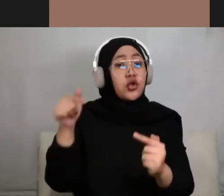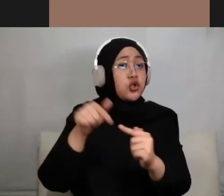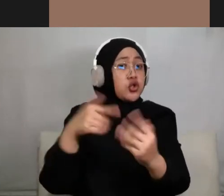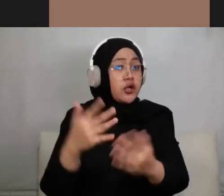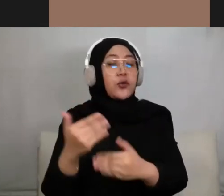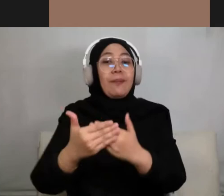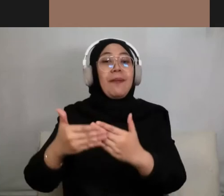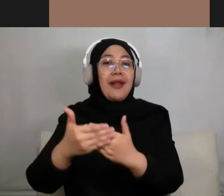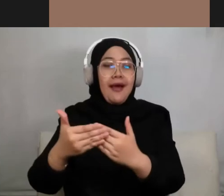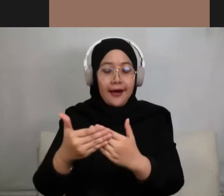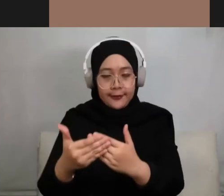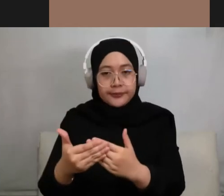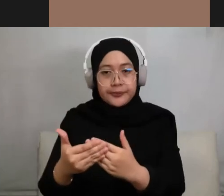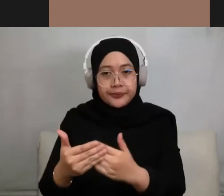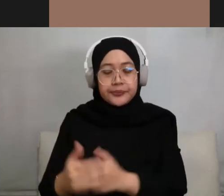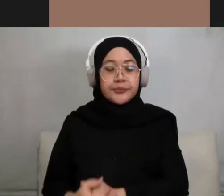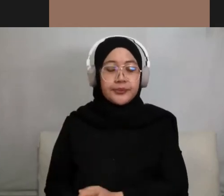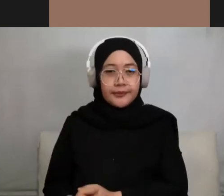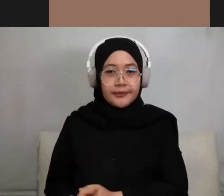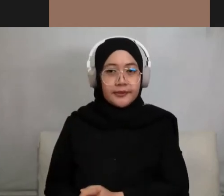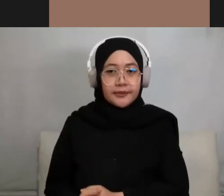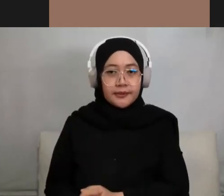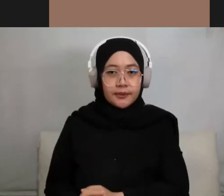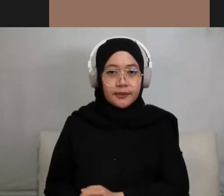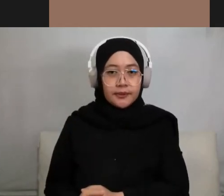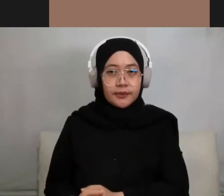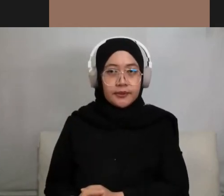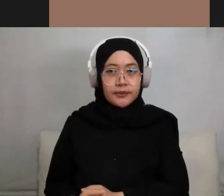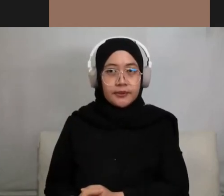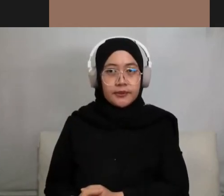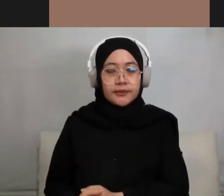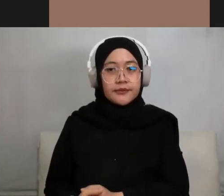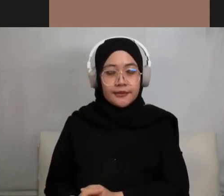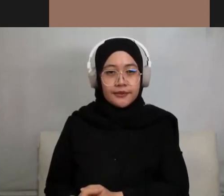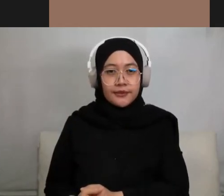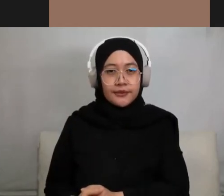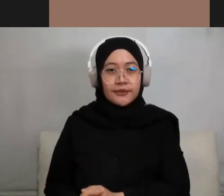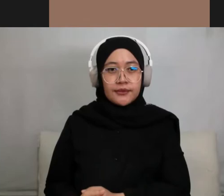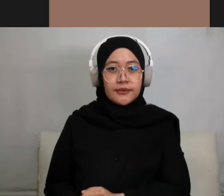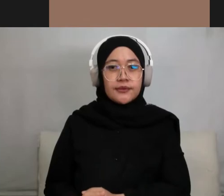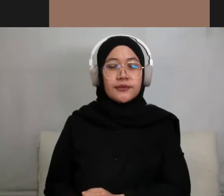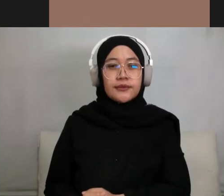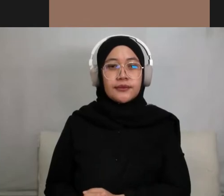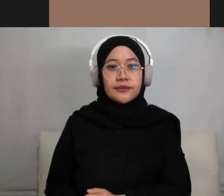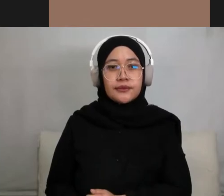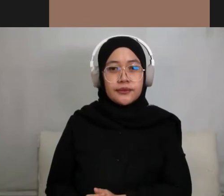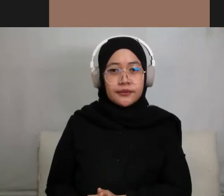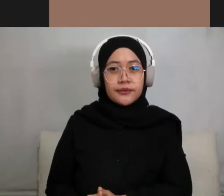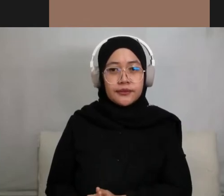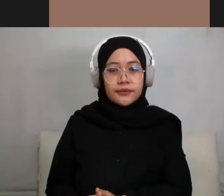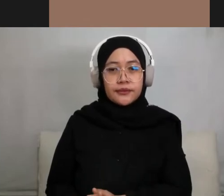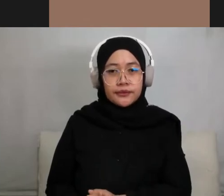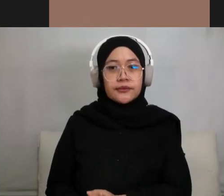generally in our earlier system, IC engine system, there was a people that those were required